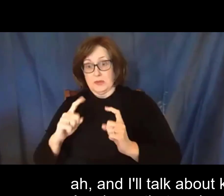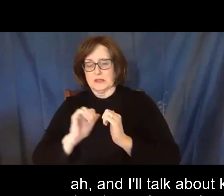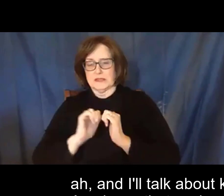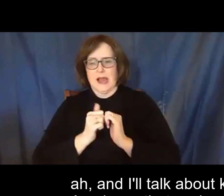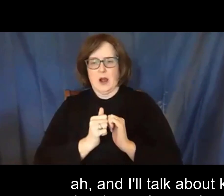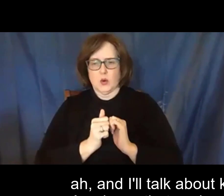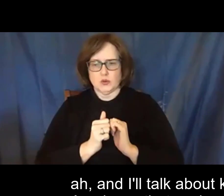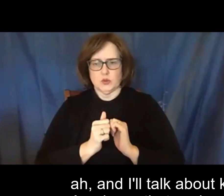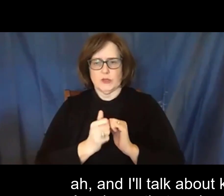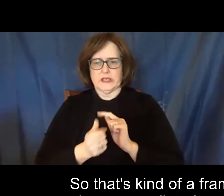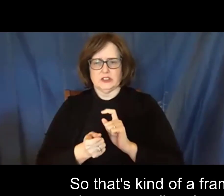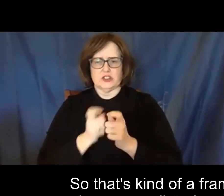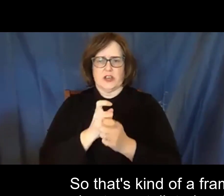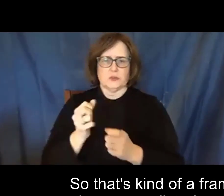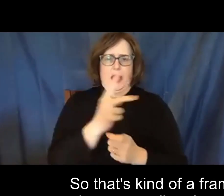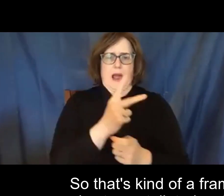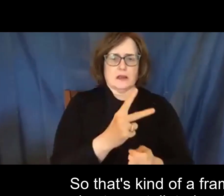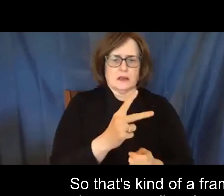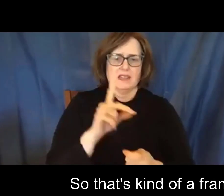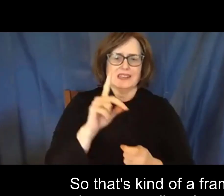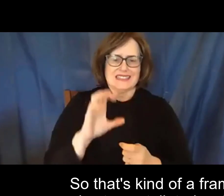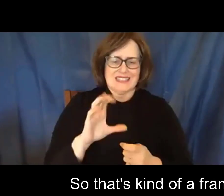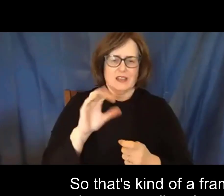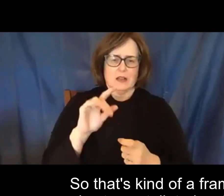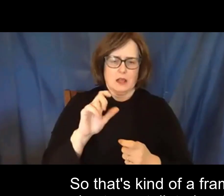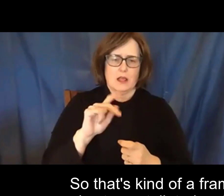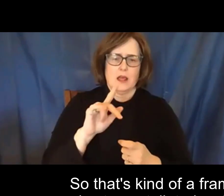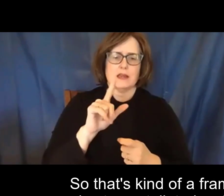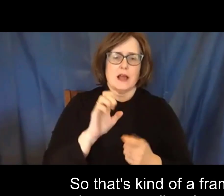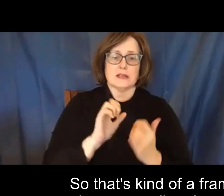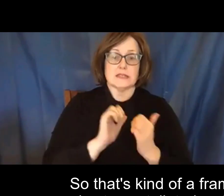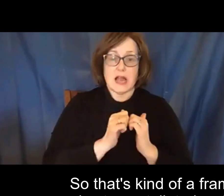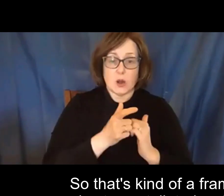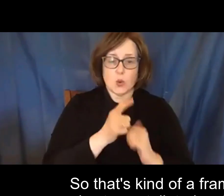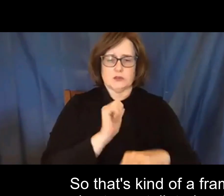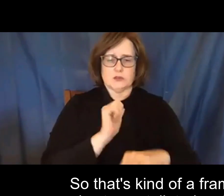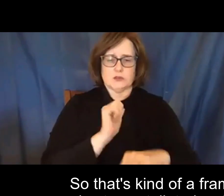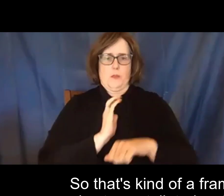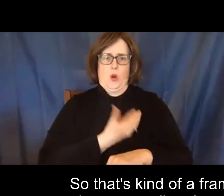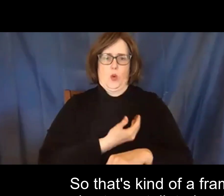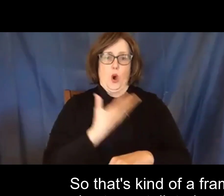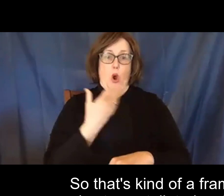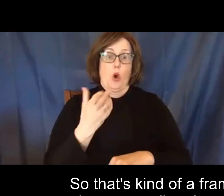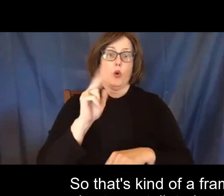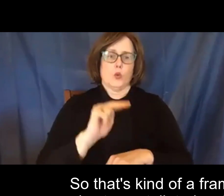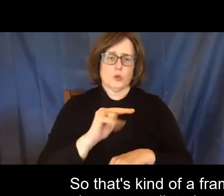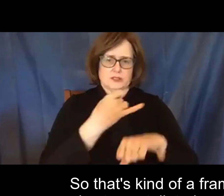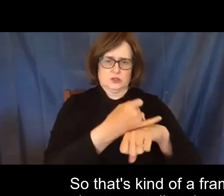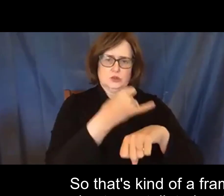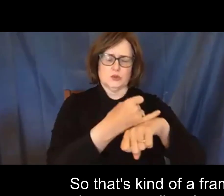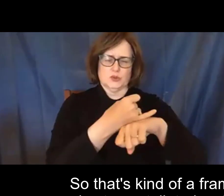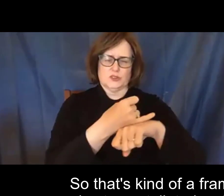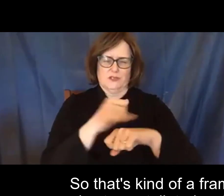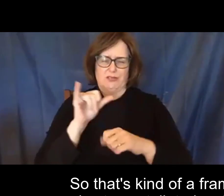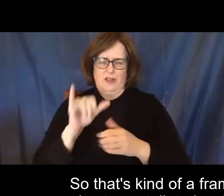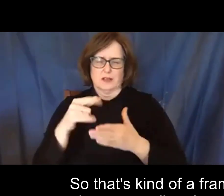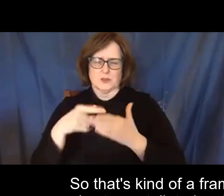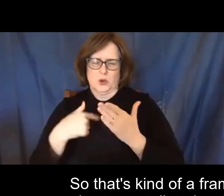institutions, right? And so that's kind of a framework that I wanted to give to my talk today.